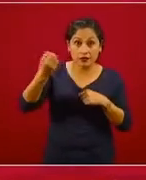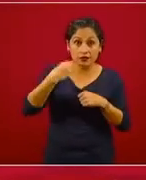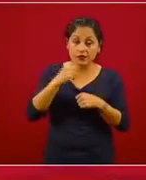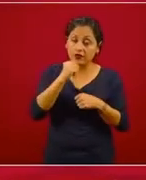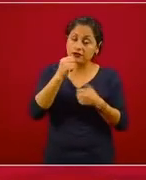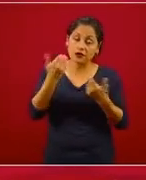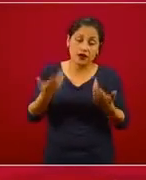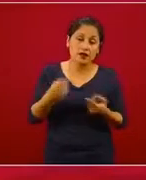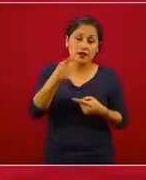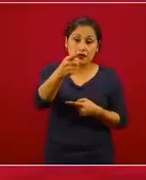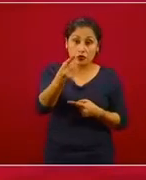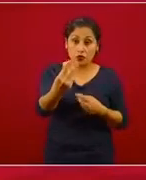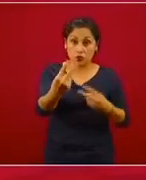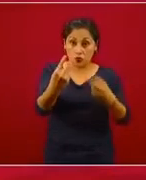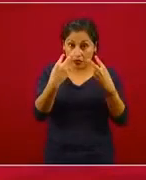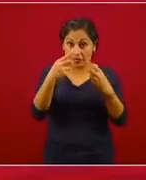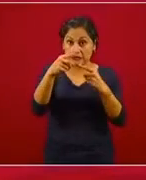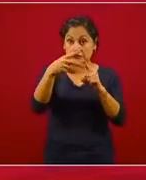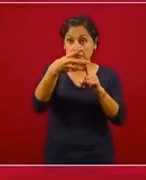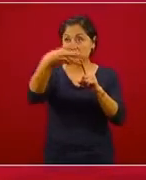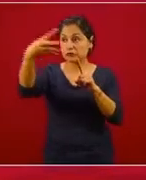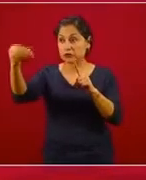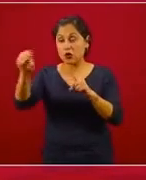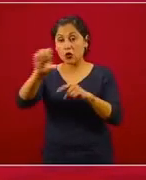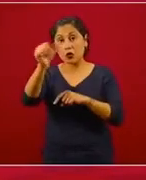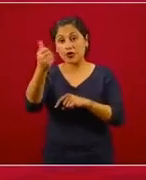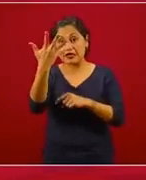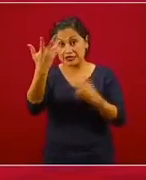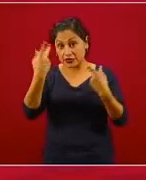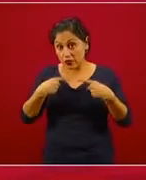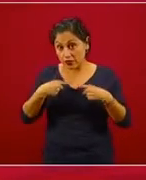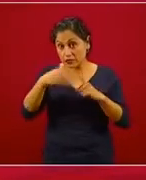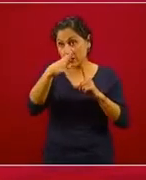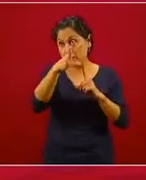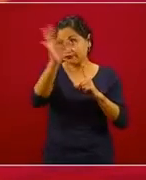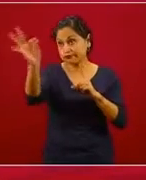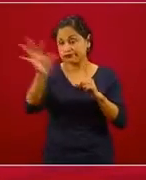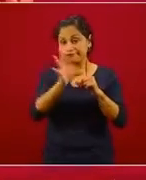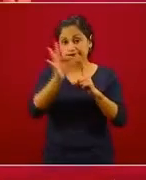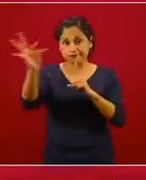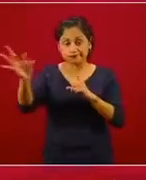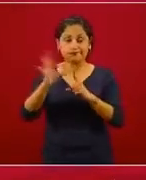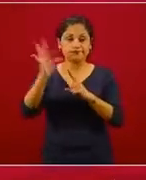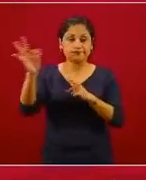listening. Share it with at least 5 more people because not everybody's listening.